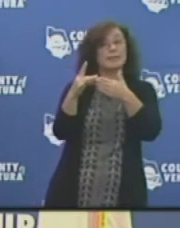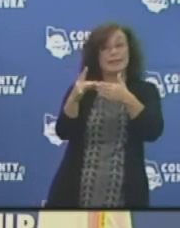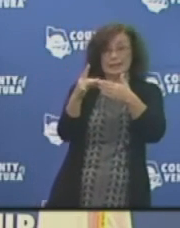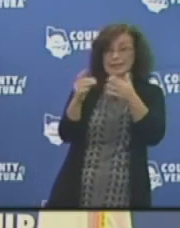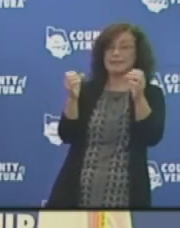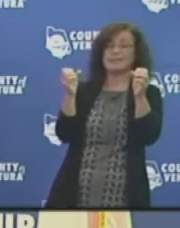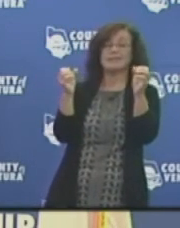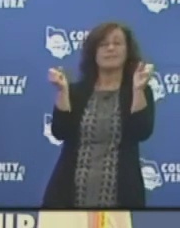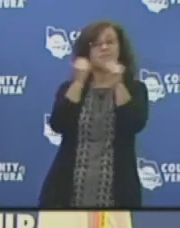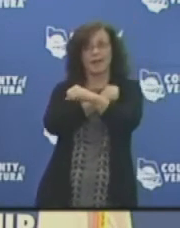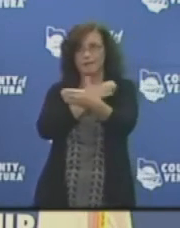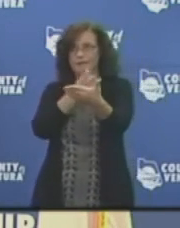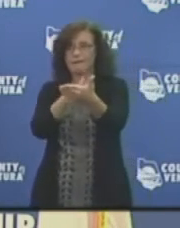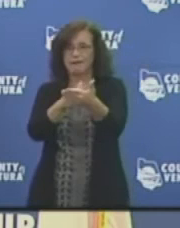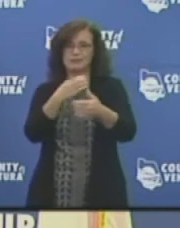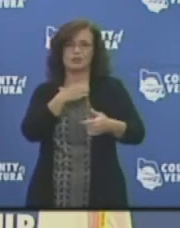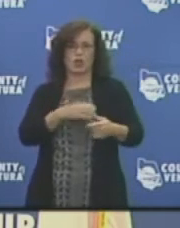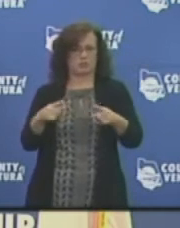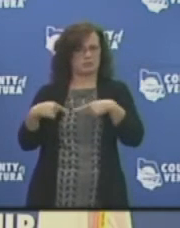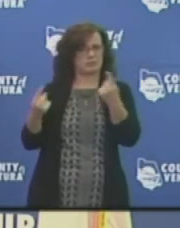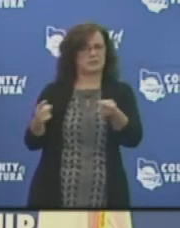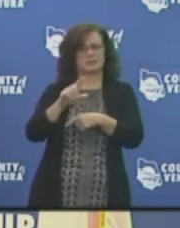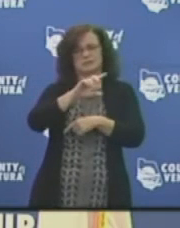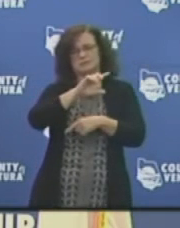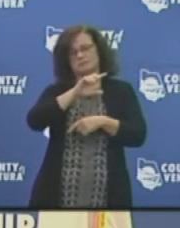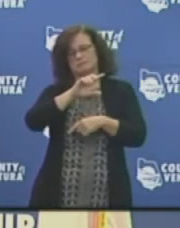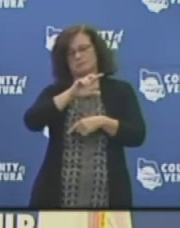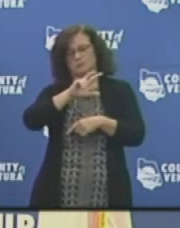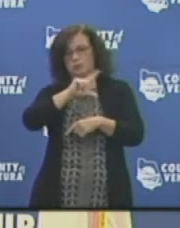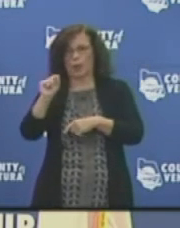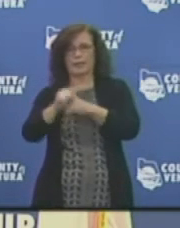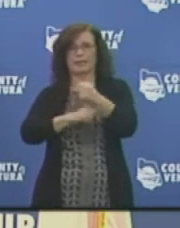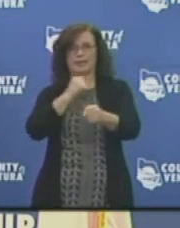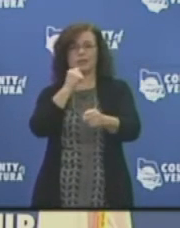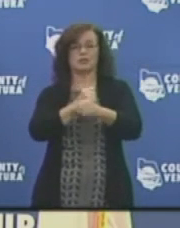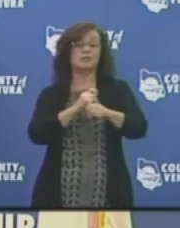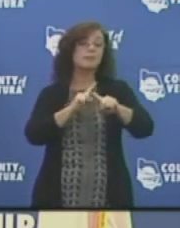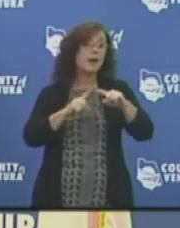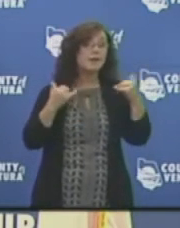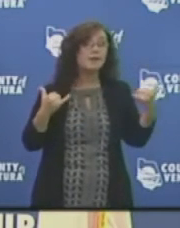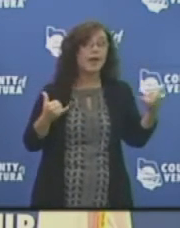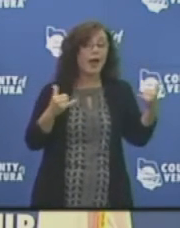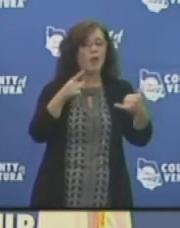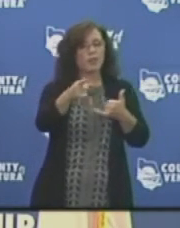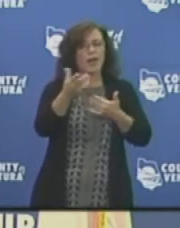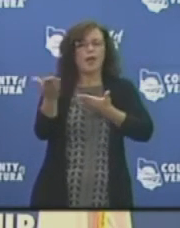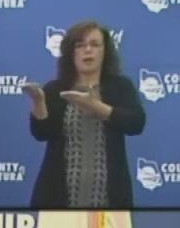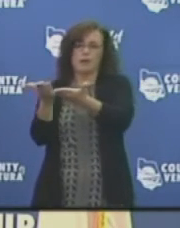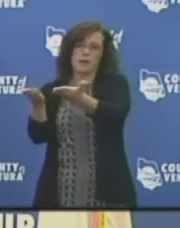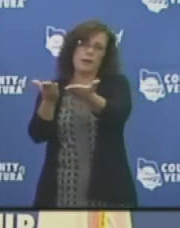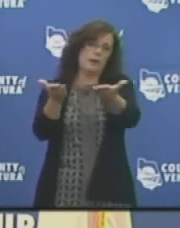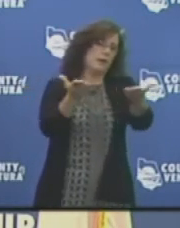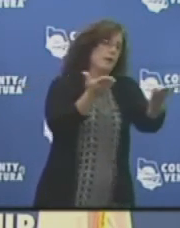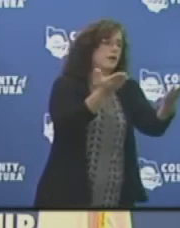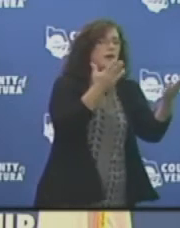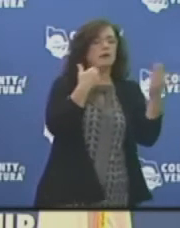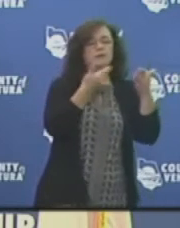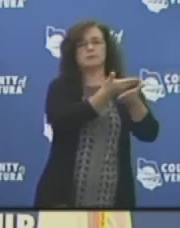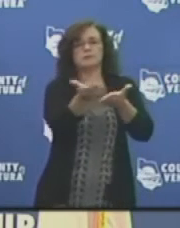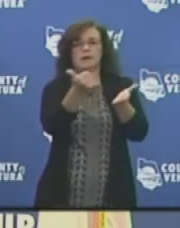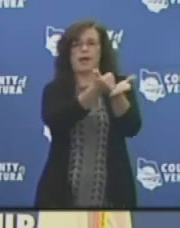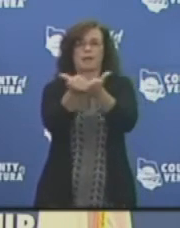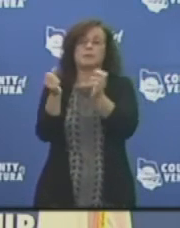they have truly proven the power of their mission through meeting the increased demand of hungry families brought on by the